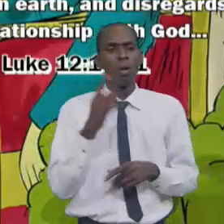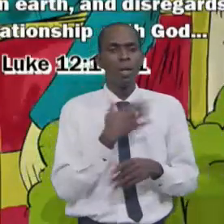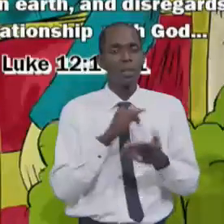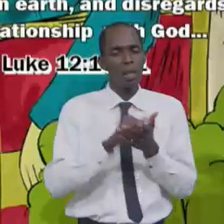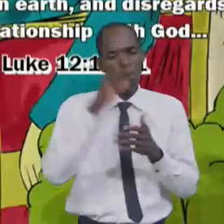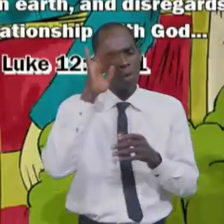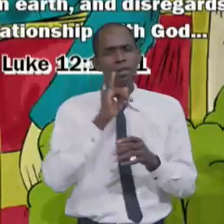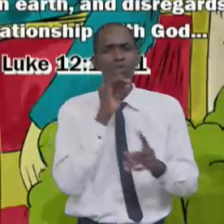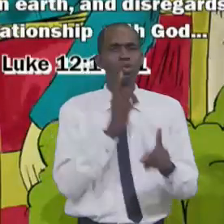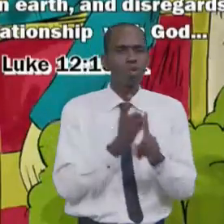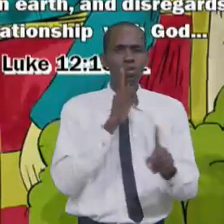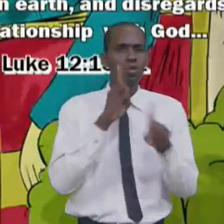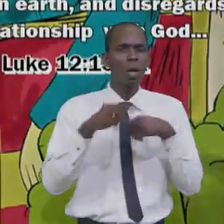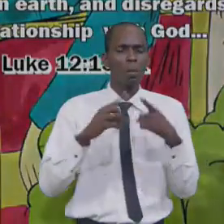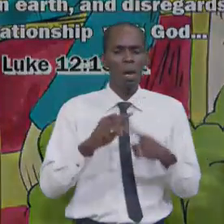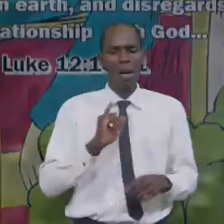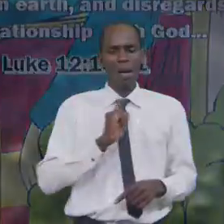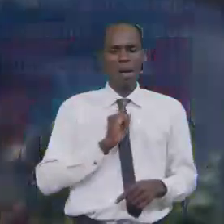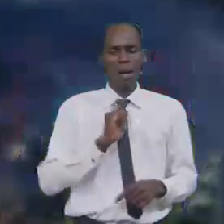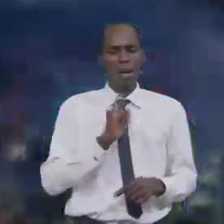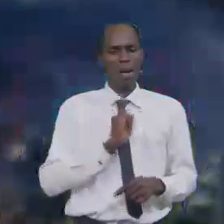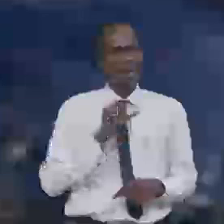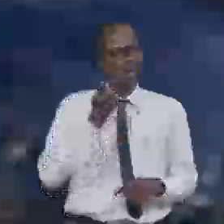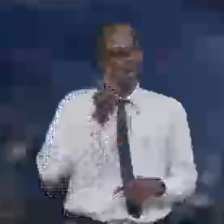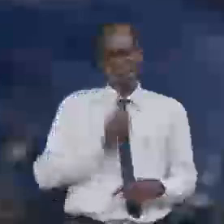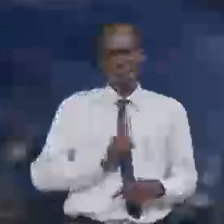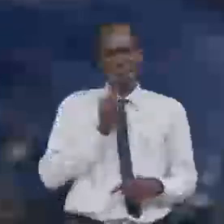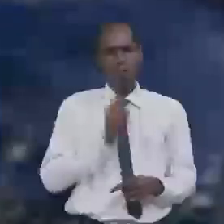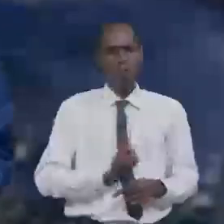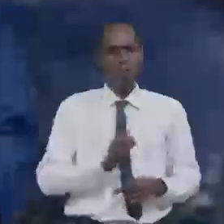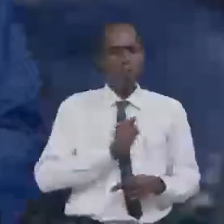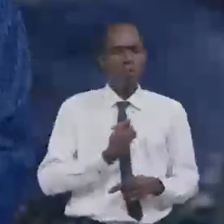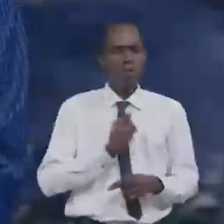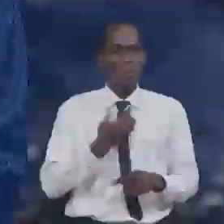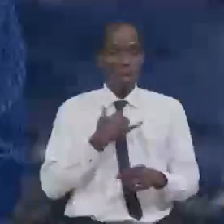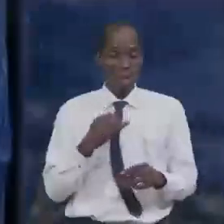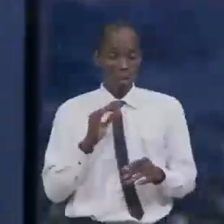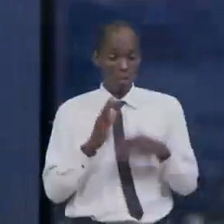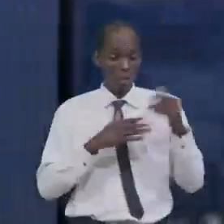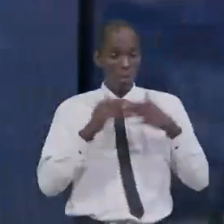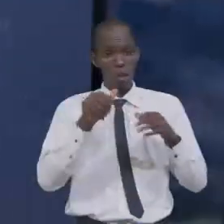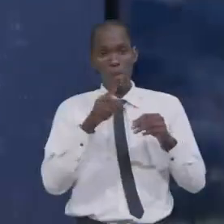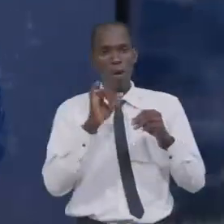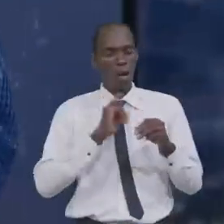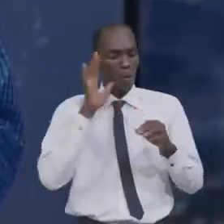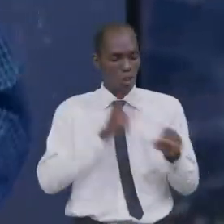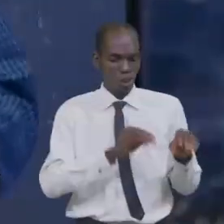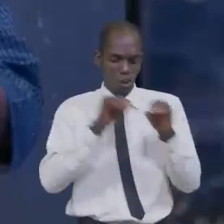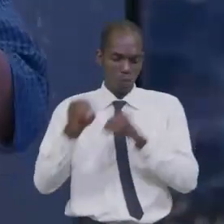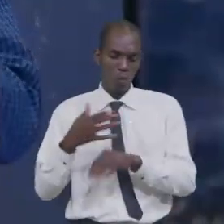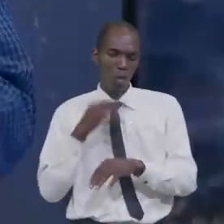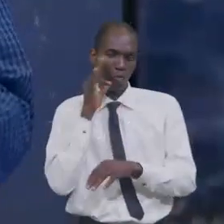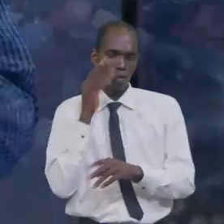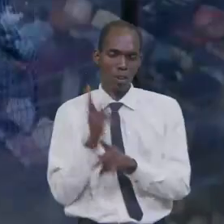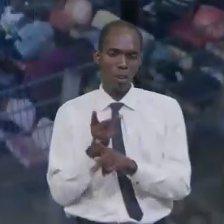I. And there will I bestow all my fruits and my goods. Look at verse 19.